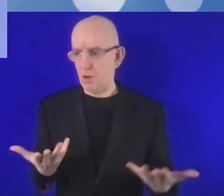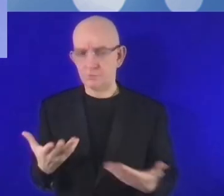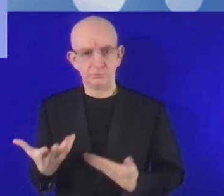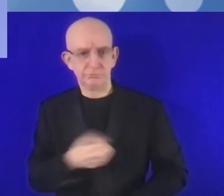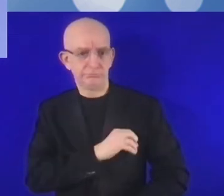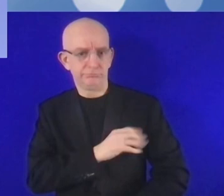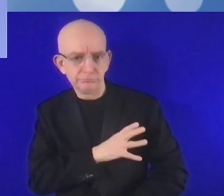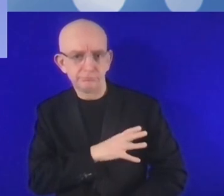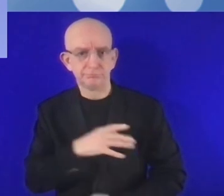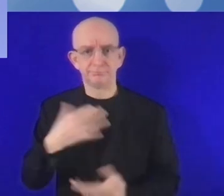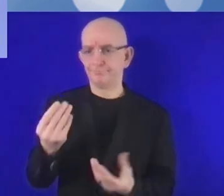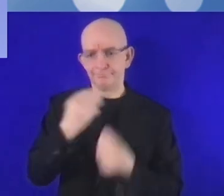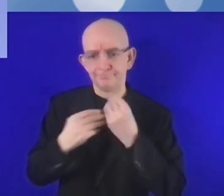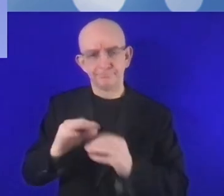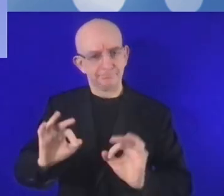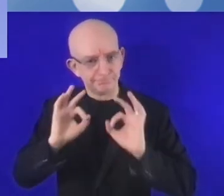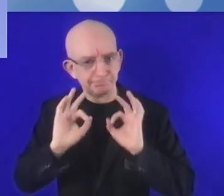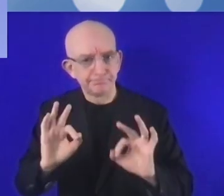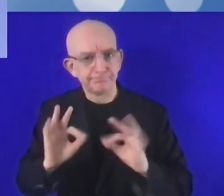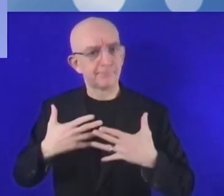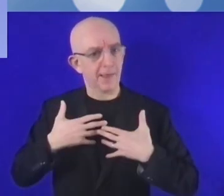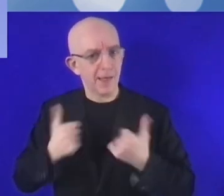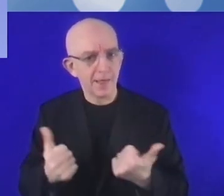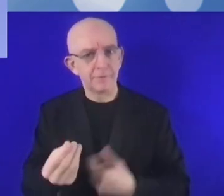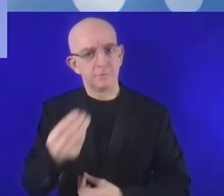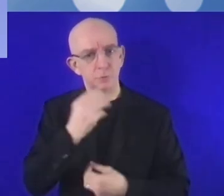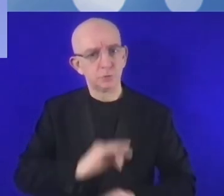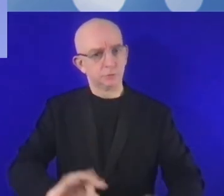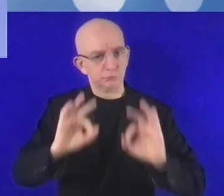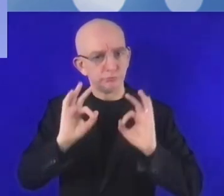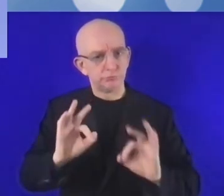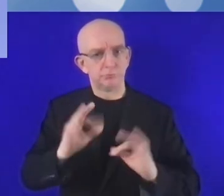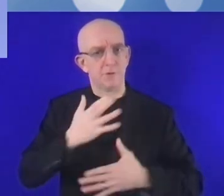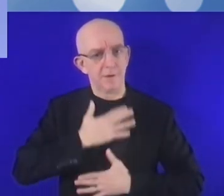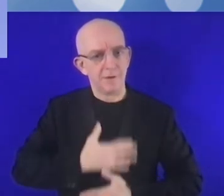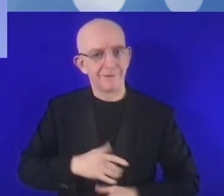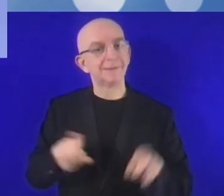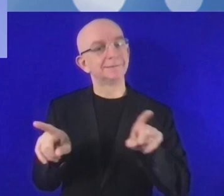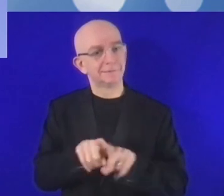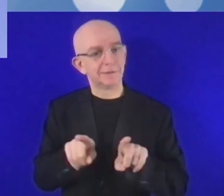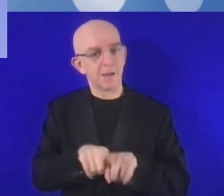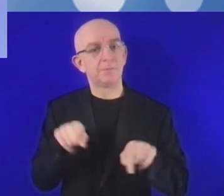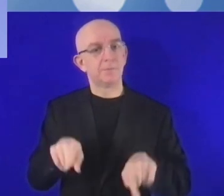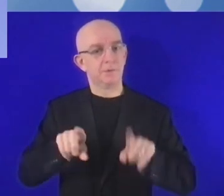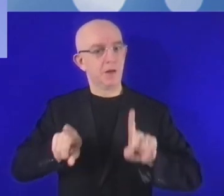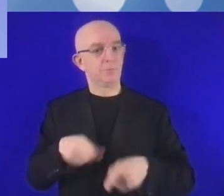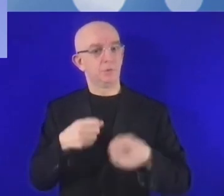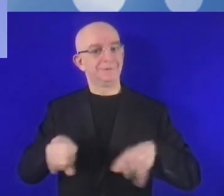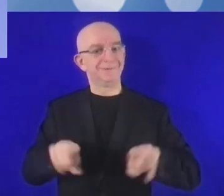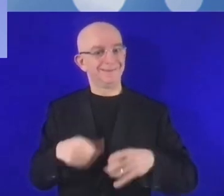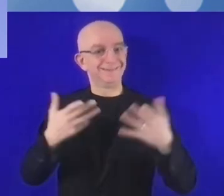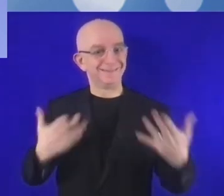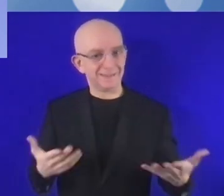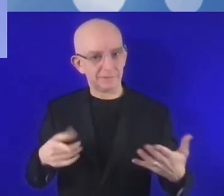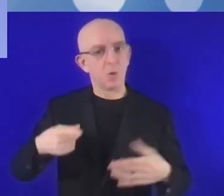one, because even specialists got used to saying, yeah, there are so many details, most of it is